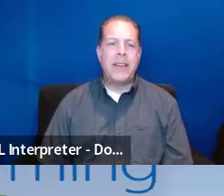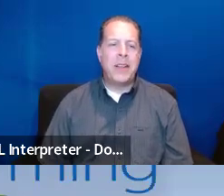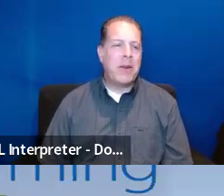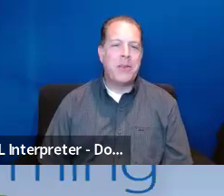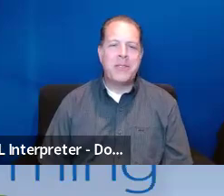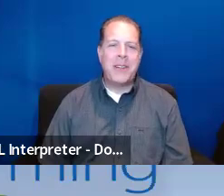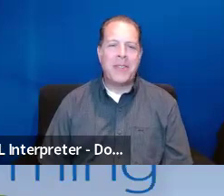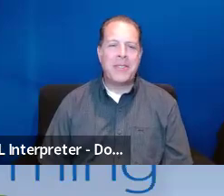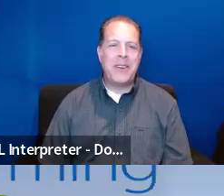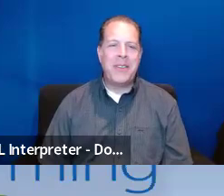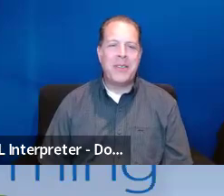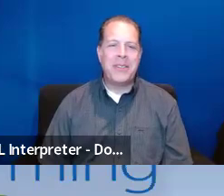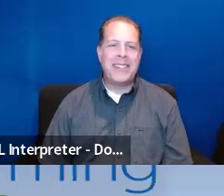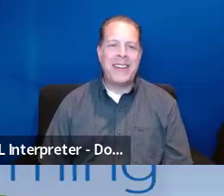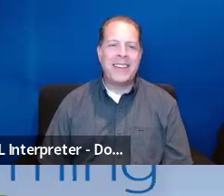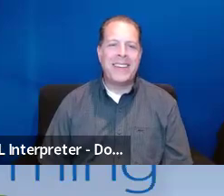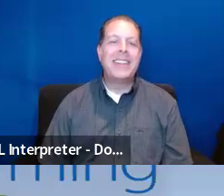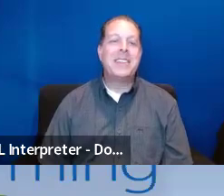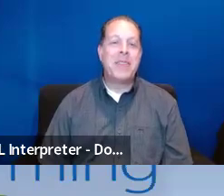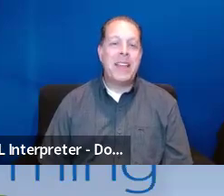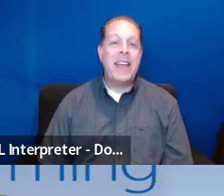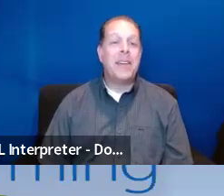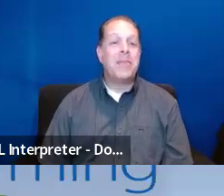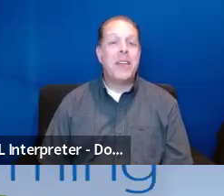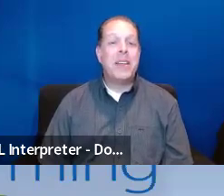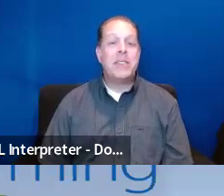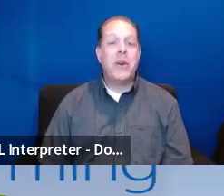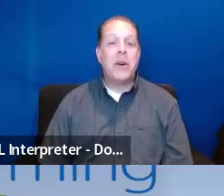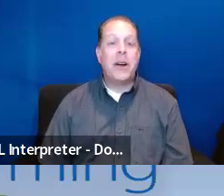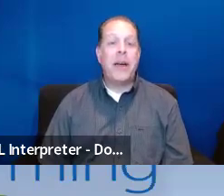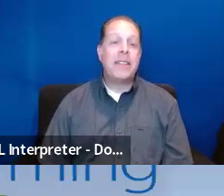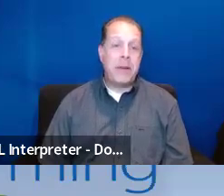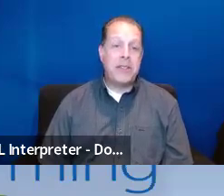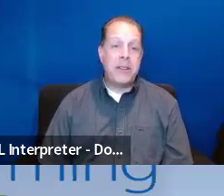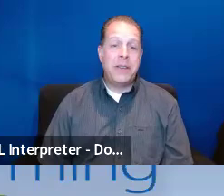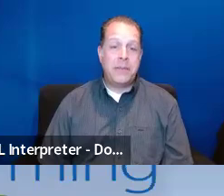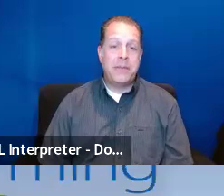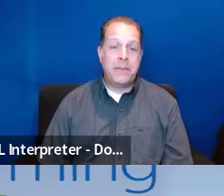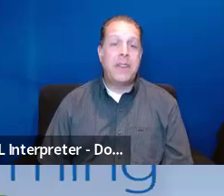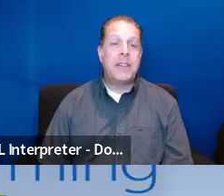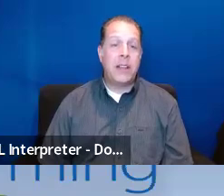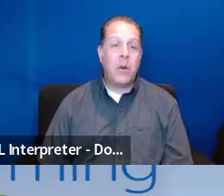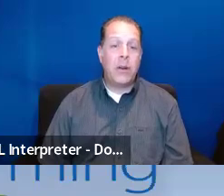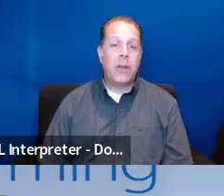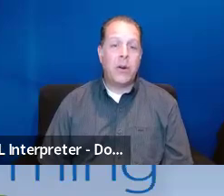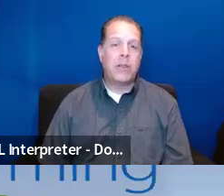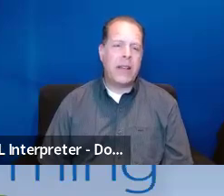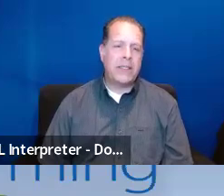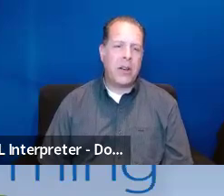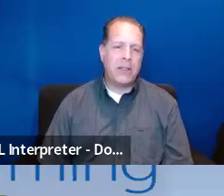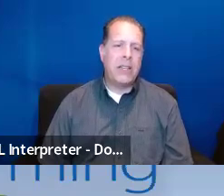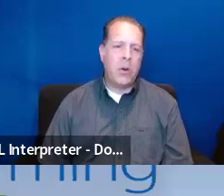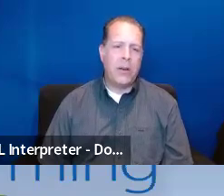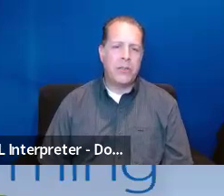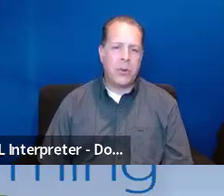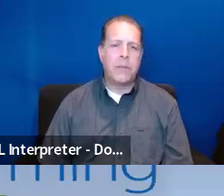Oh, I need to look at my notes off screen. Hold on 1 second. Yeah. So as mentioned, the telecoil, or as